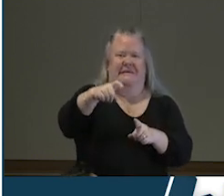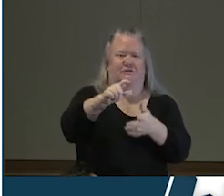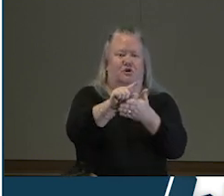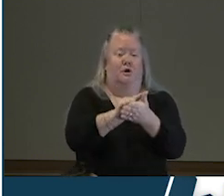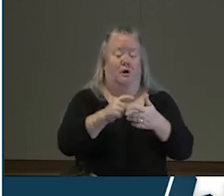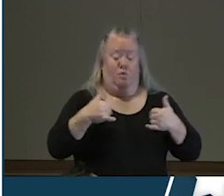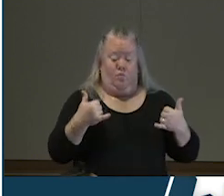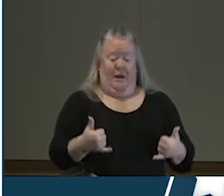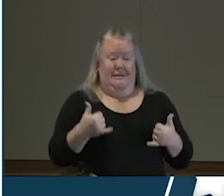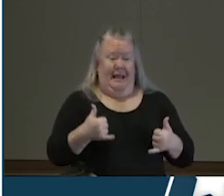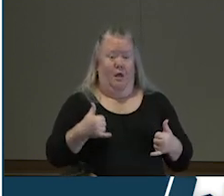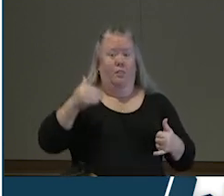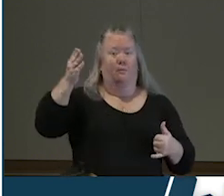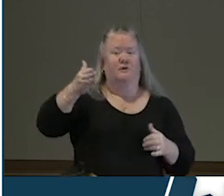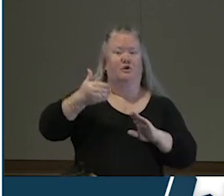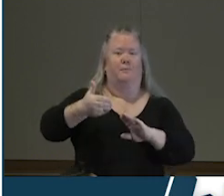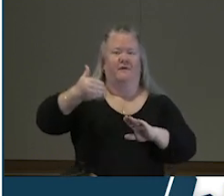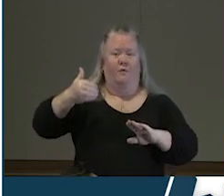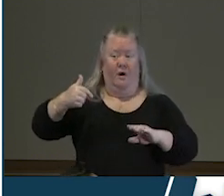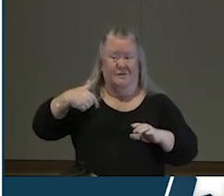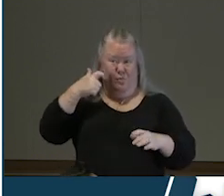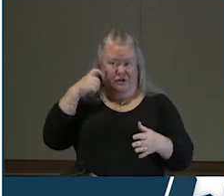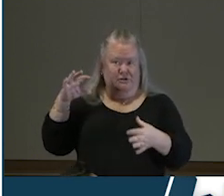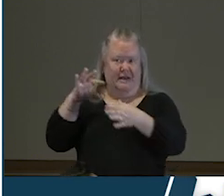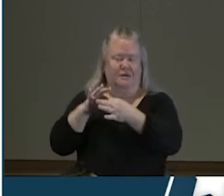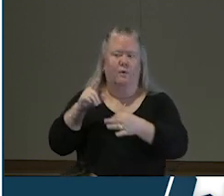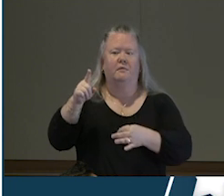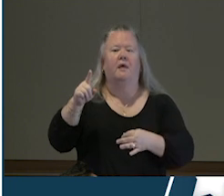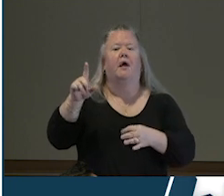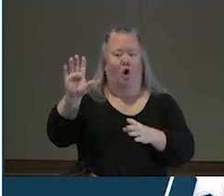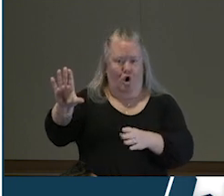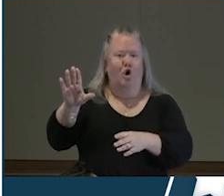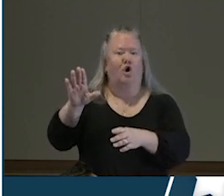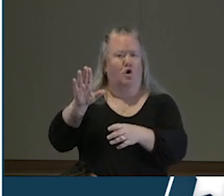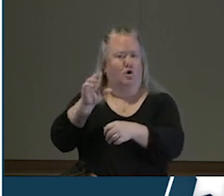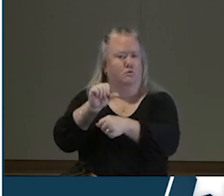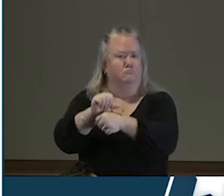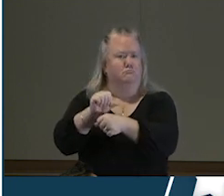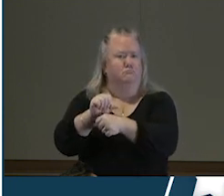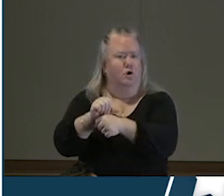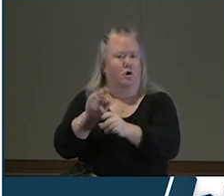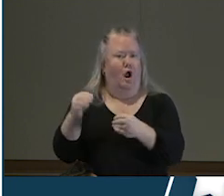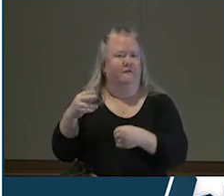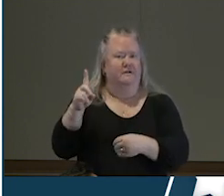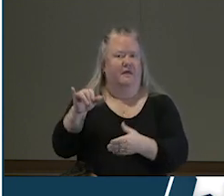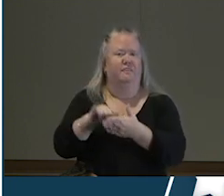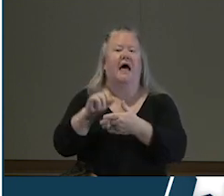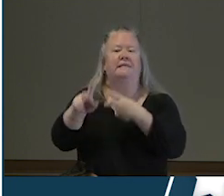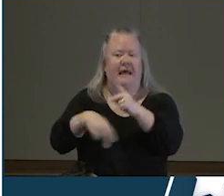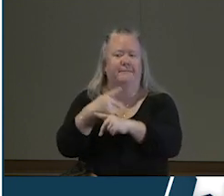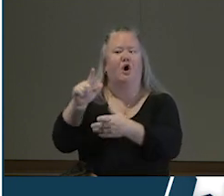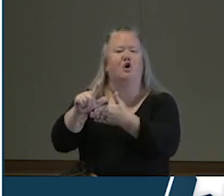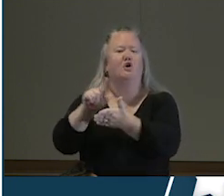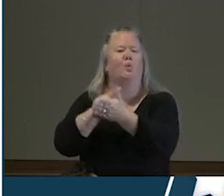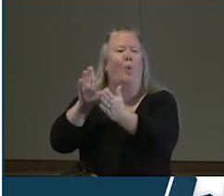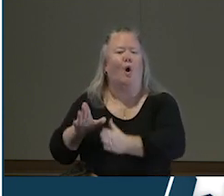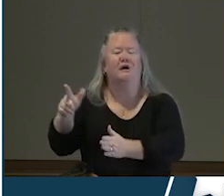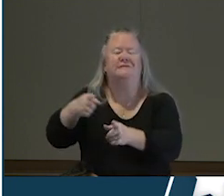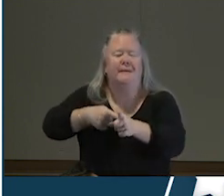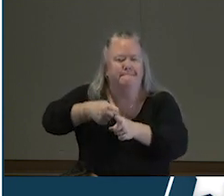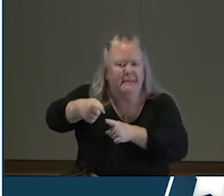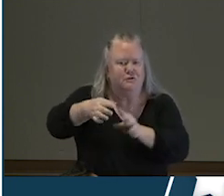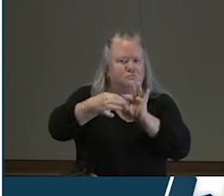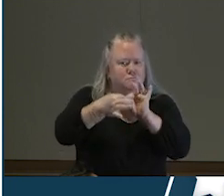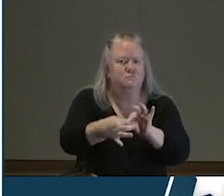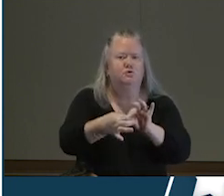the presenter before us that we just connected with, that's what her firm does, is those kinds of things, special